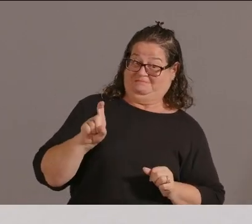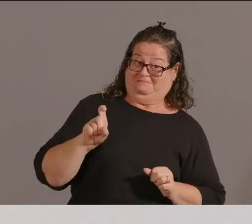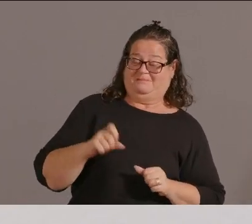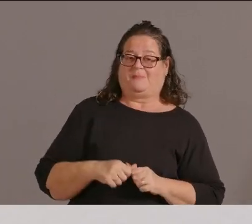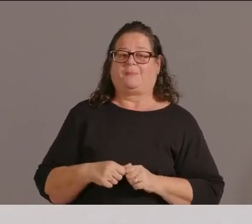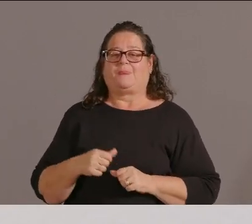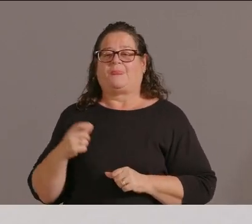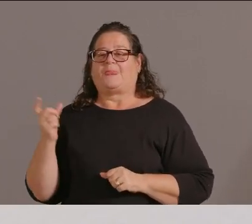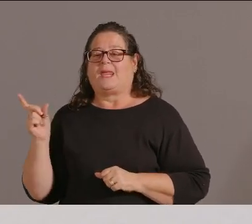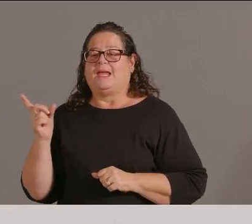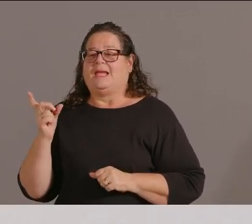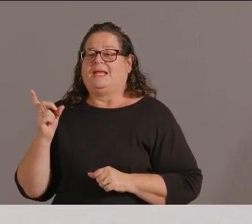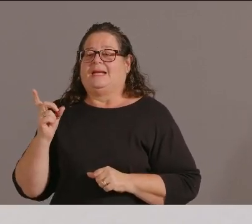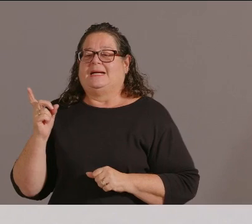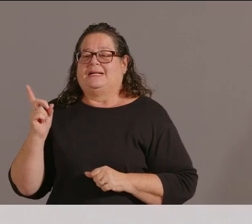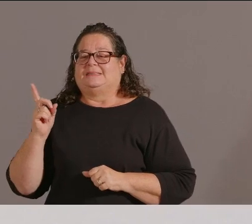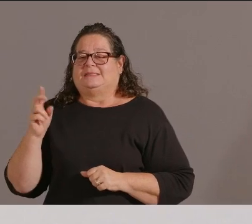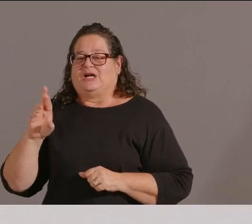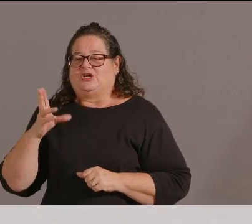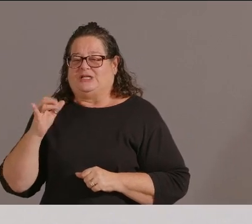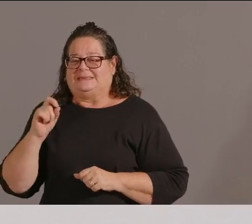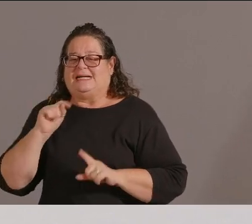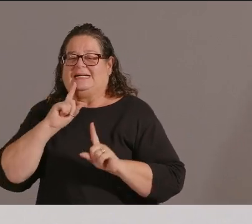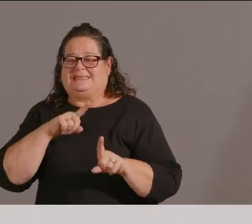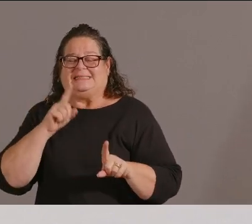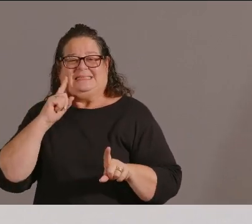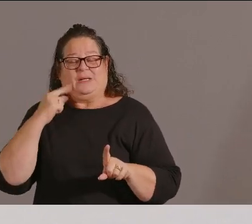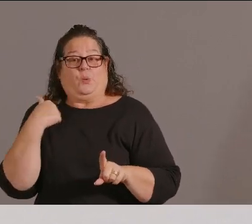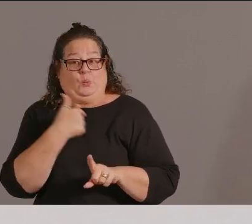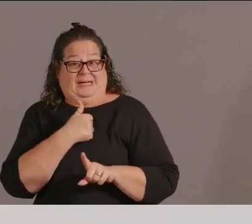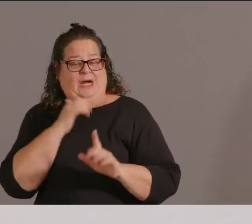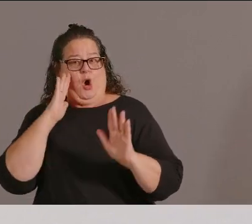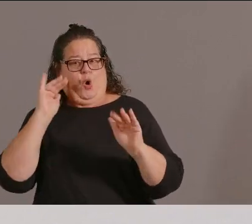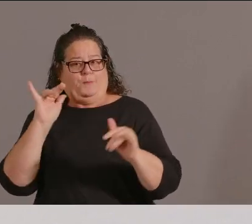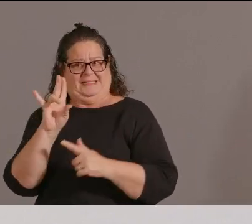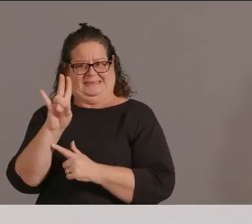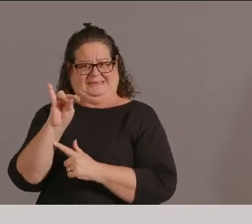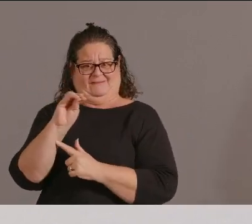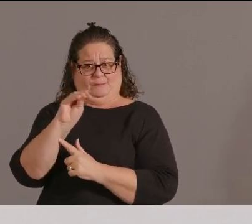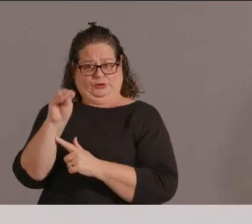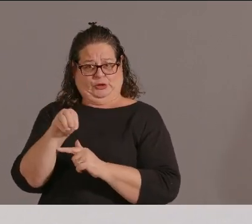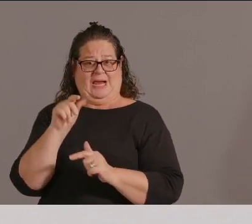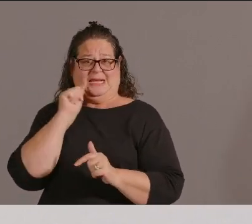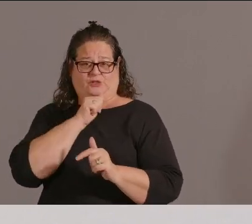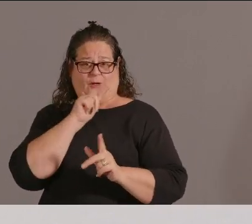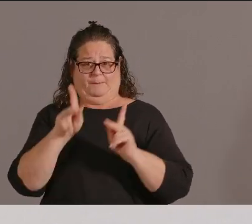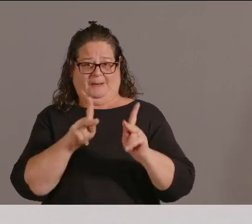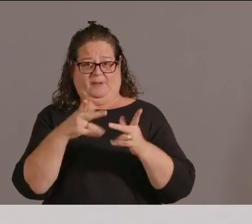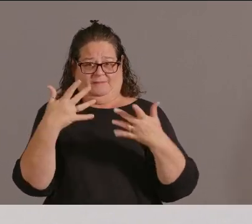get 70% of Arizonans. That's where we'd like to be for an initial herd immunity.